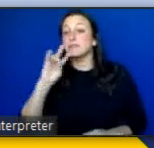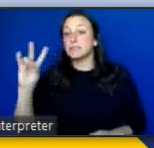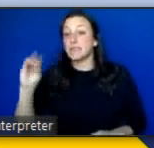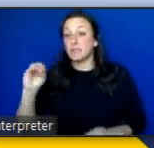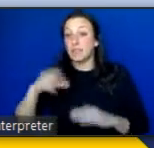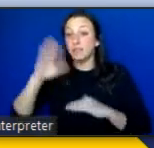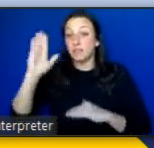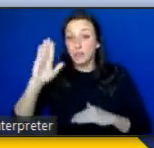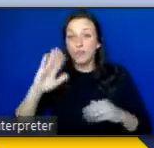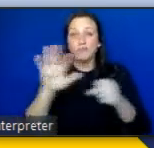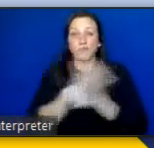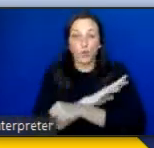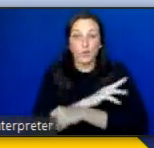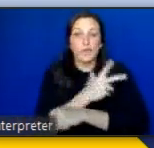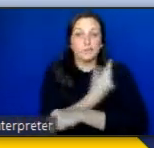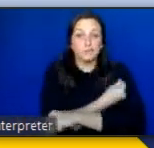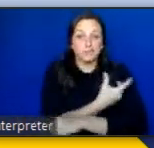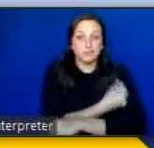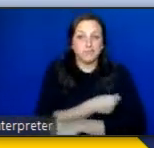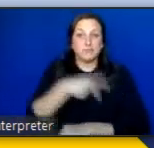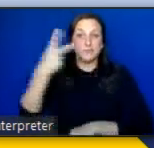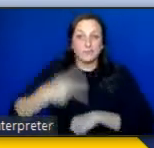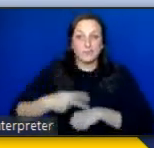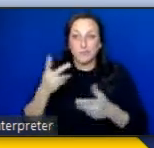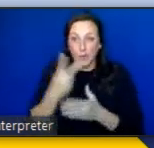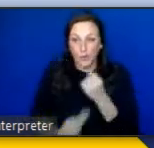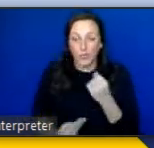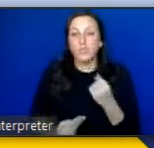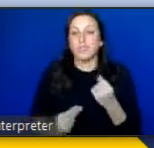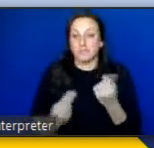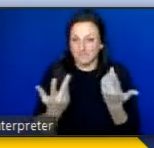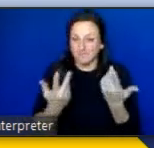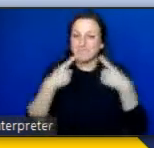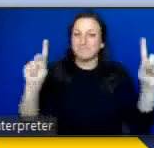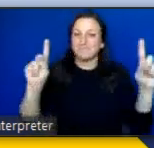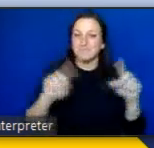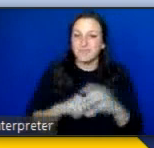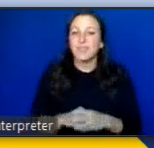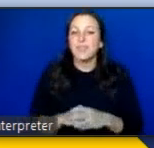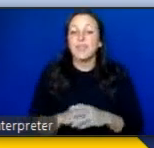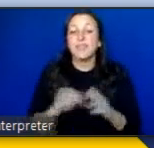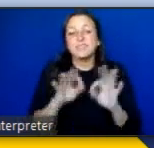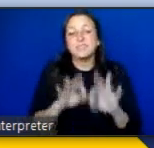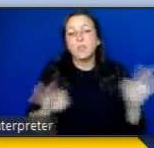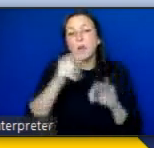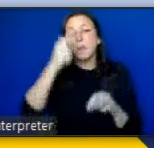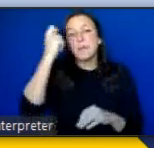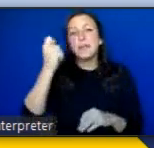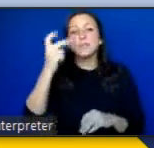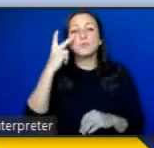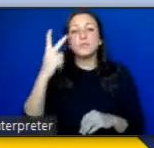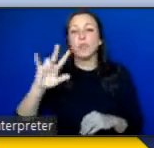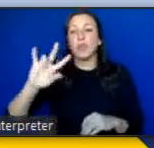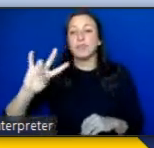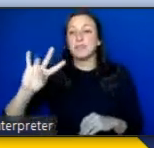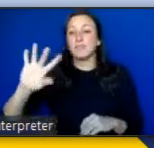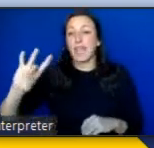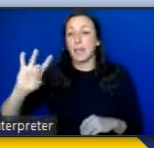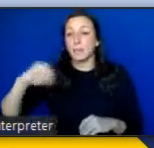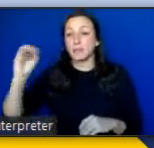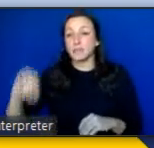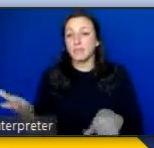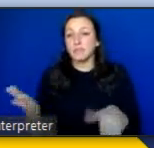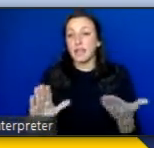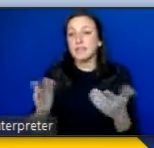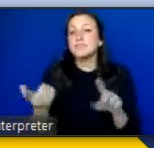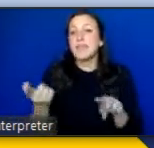fully vaccinated. And this is so important because we saw 78% of deaths happen within